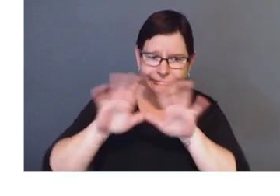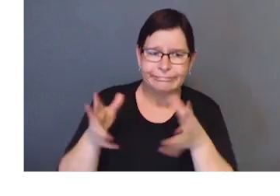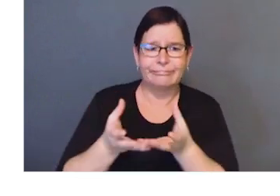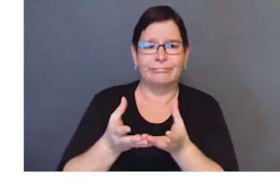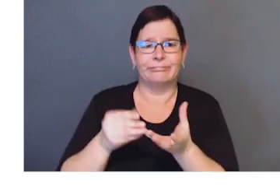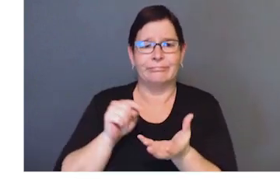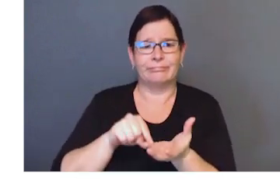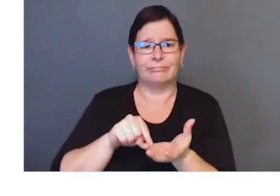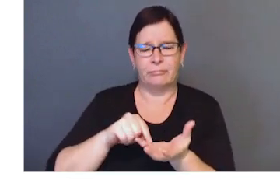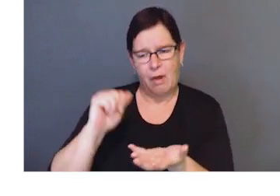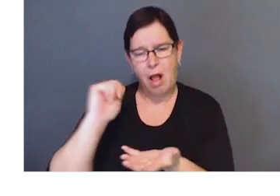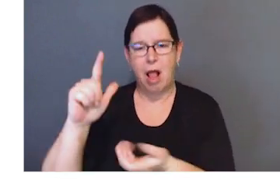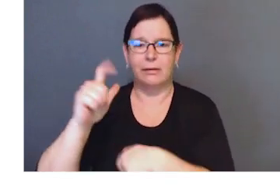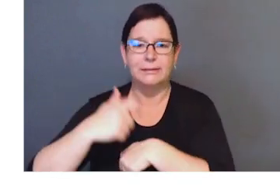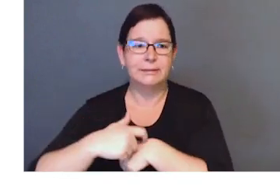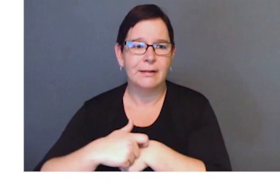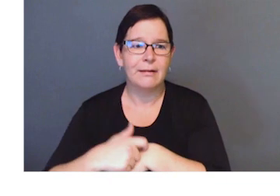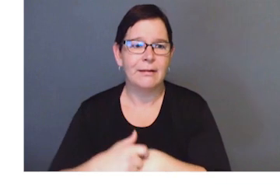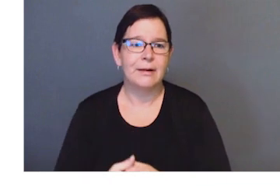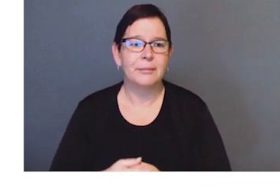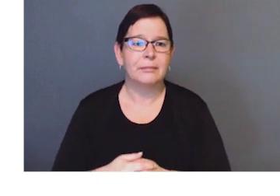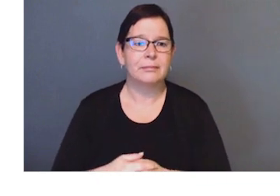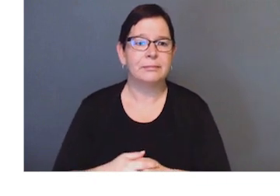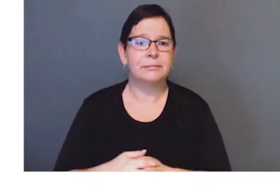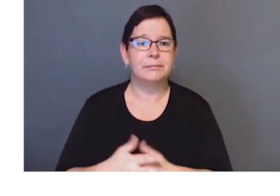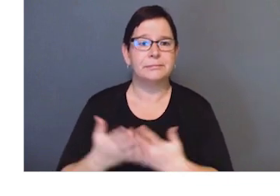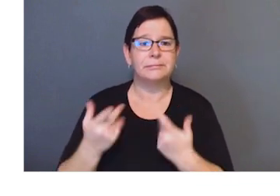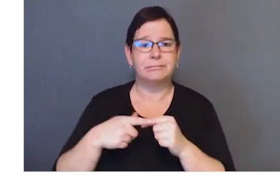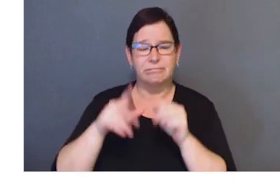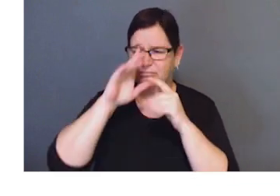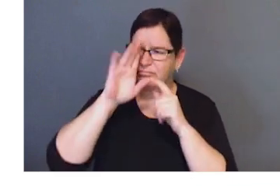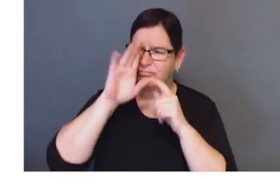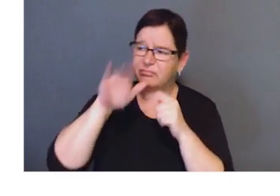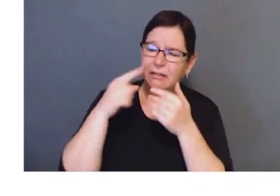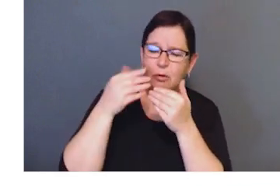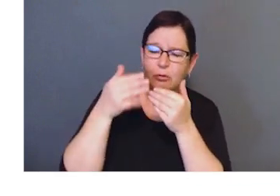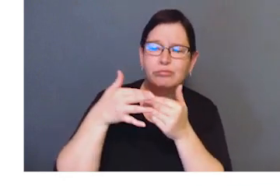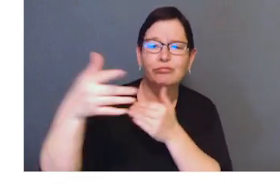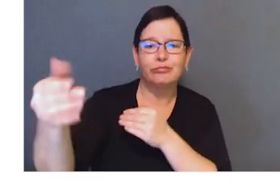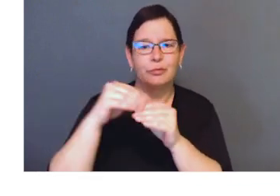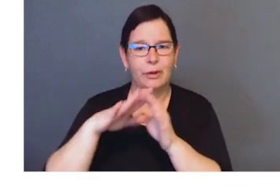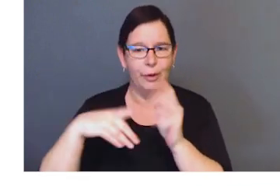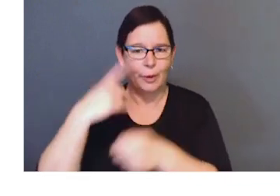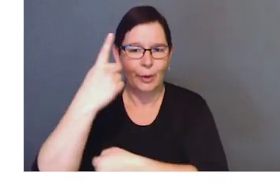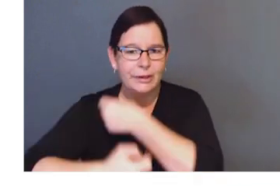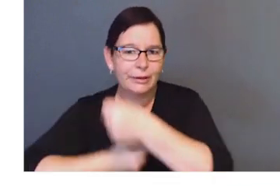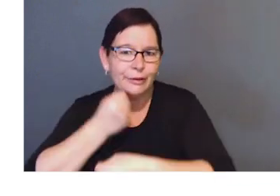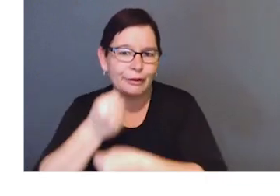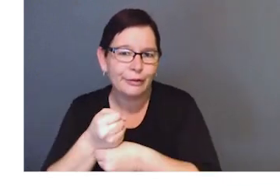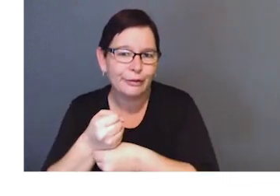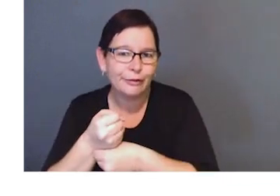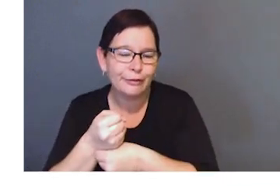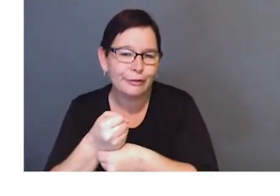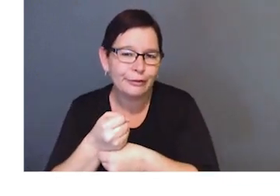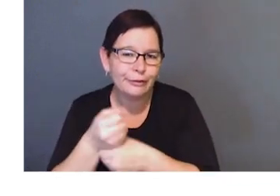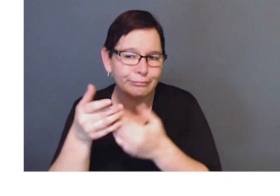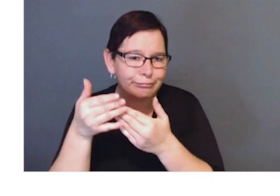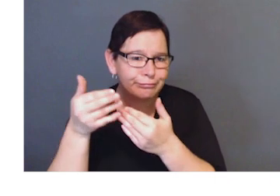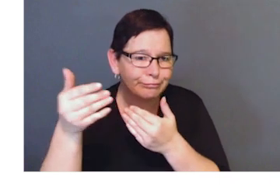and the restriction has lasted or is expected to last for a continuous period of at least 12 months.